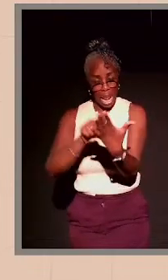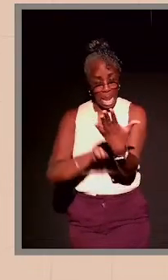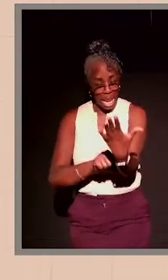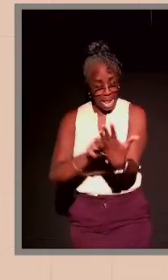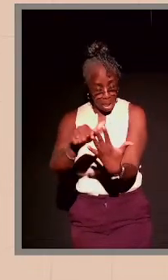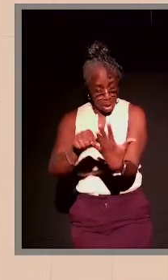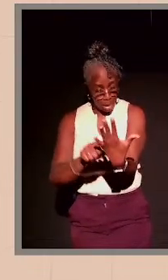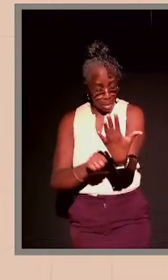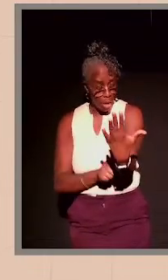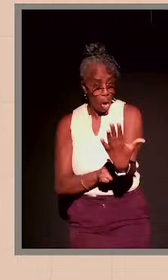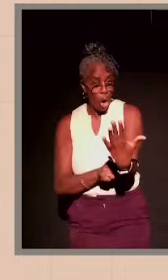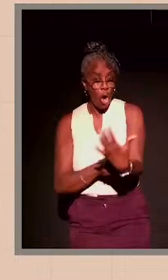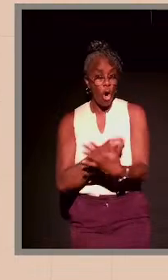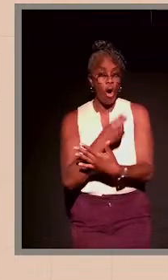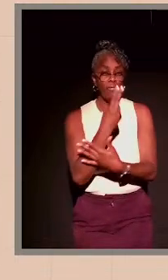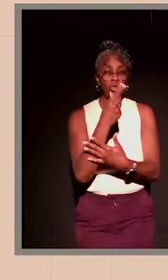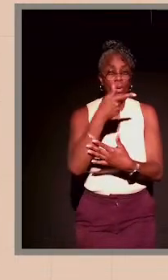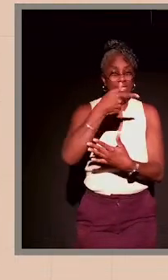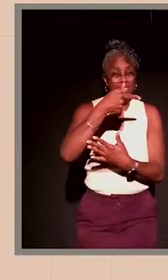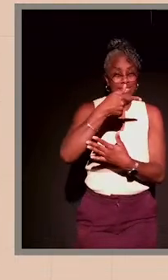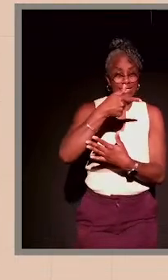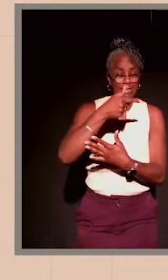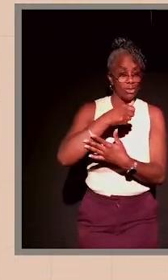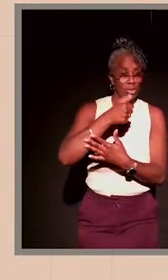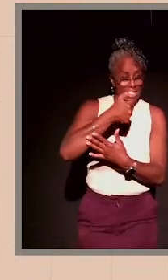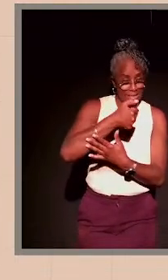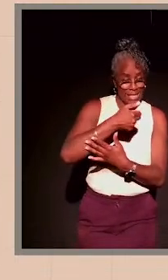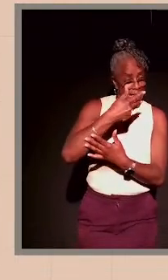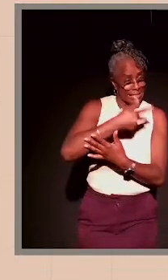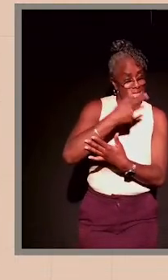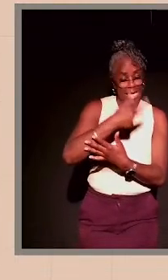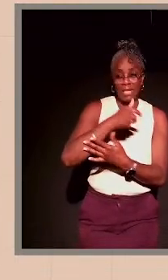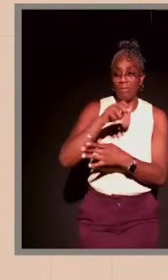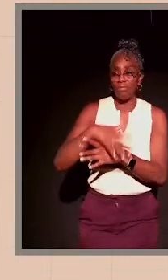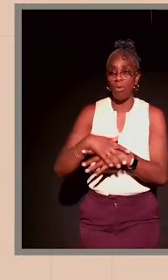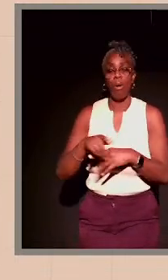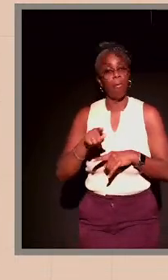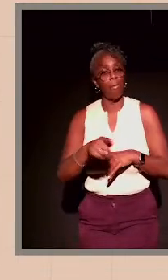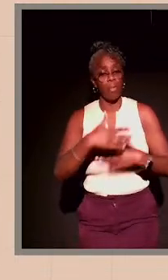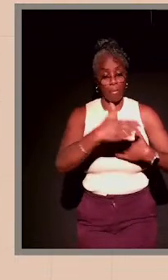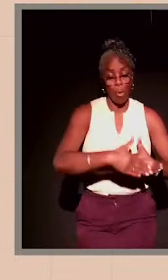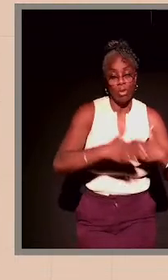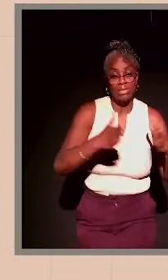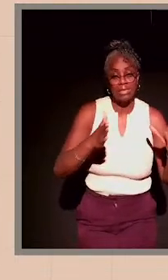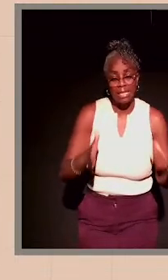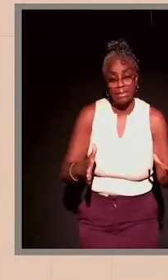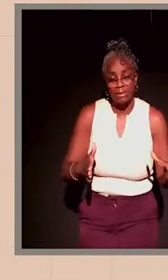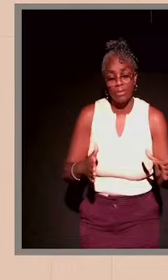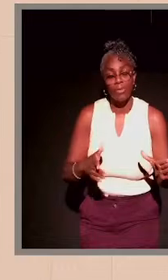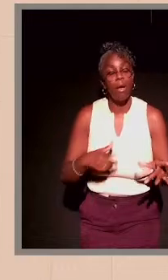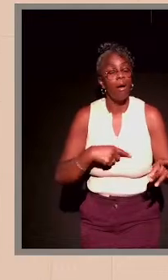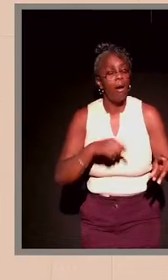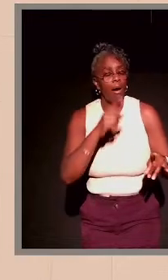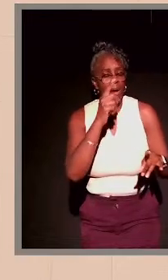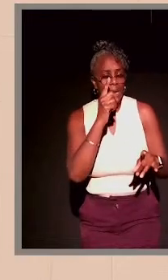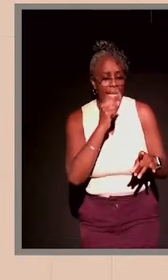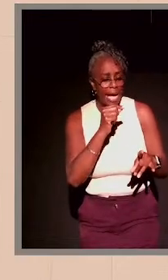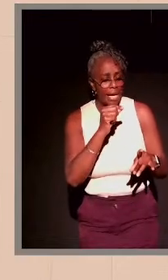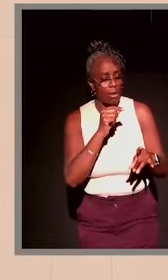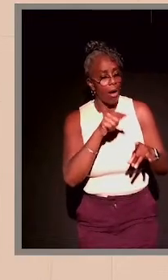218. And then with the number boxes, I'm able to